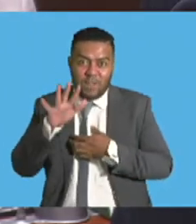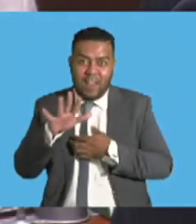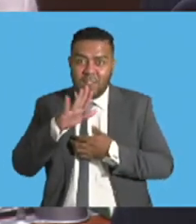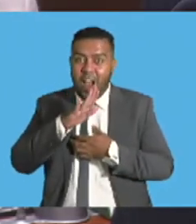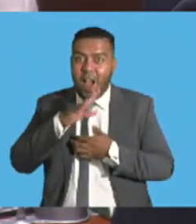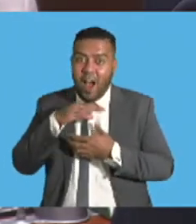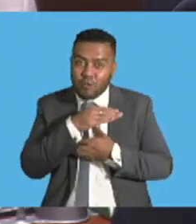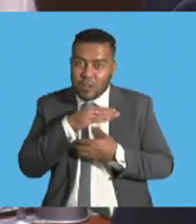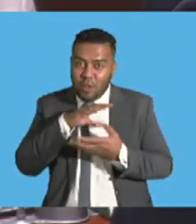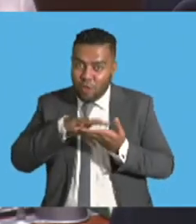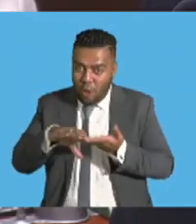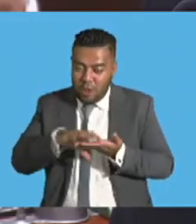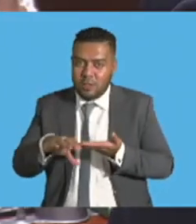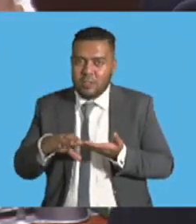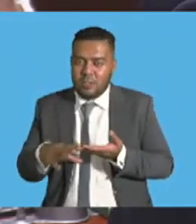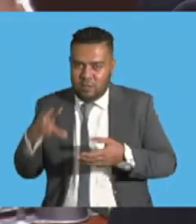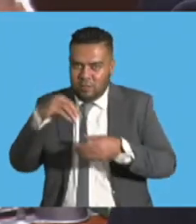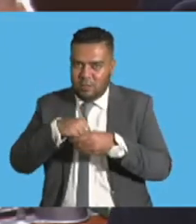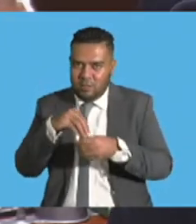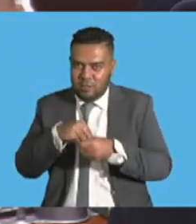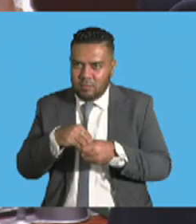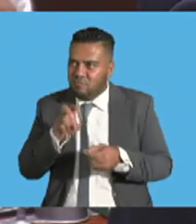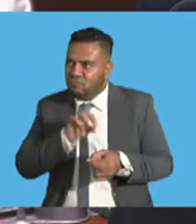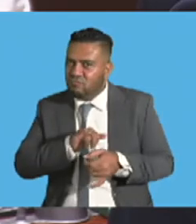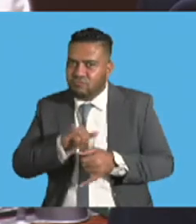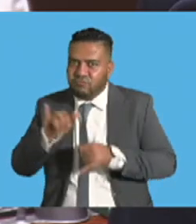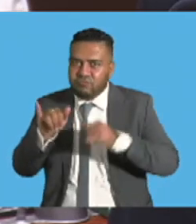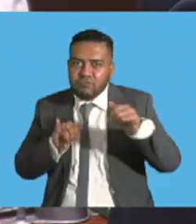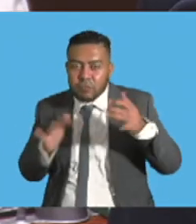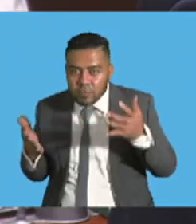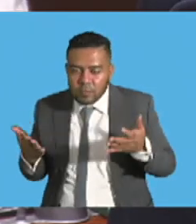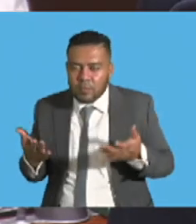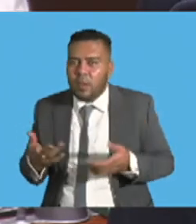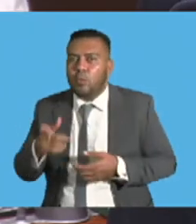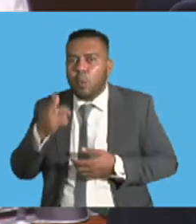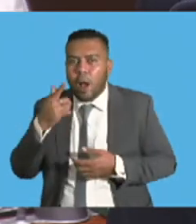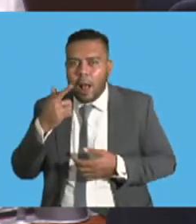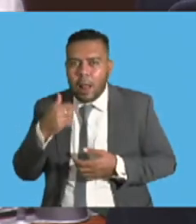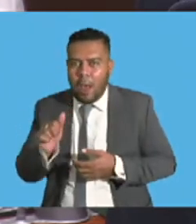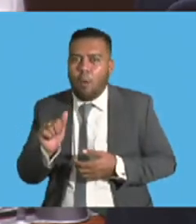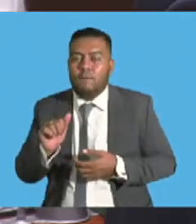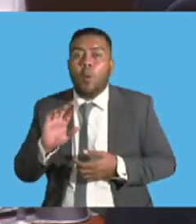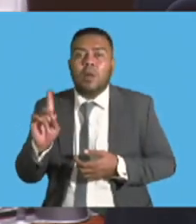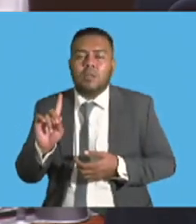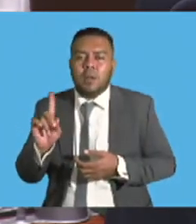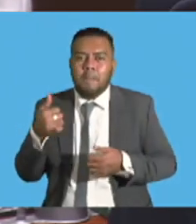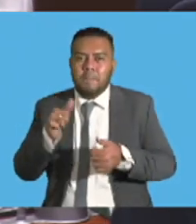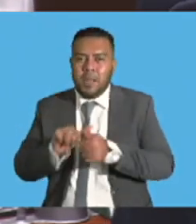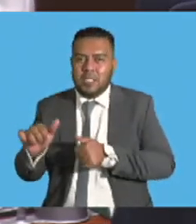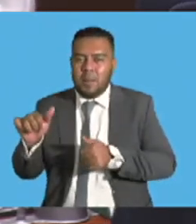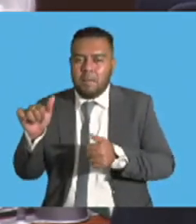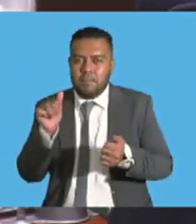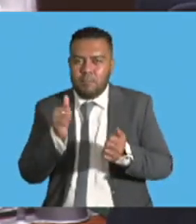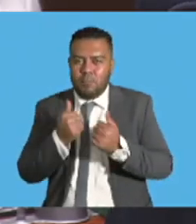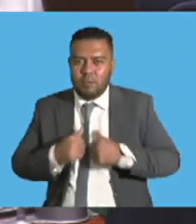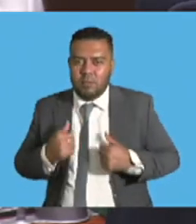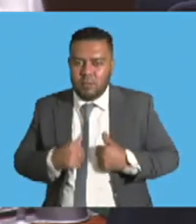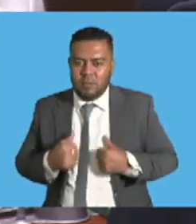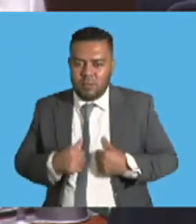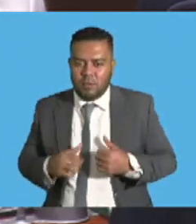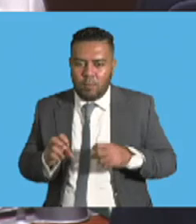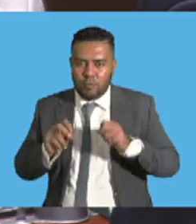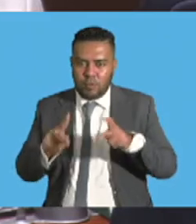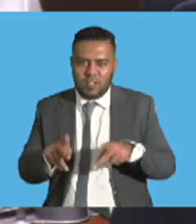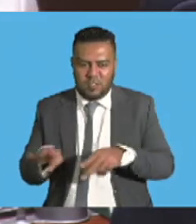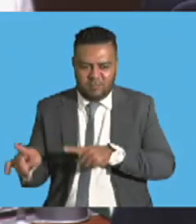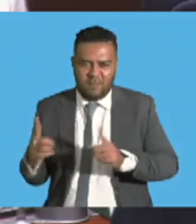$63,500, and this included trips that would allow for best practices and capacity building opportunities for individuals,